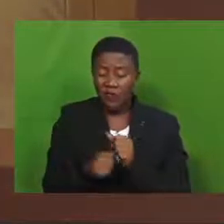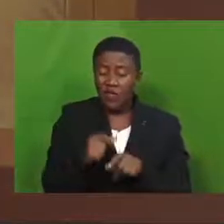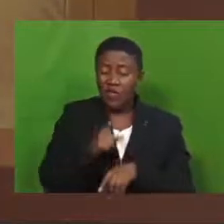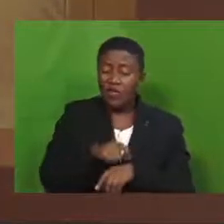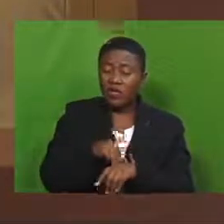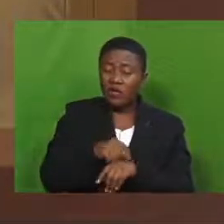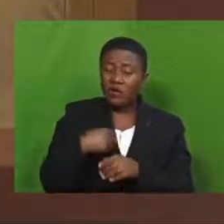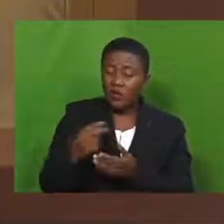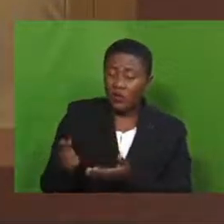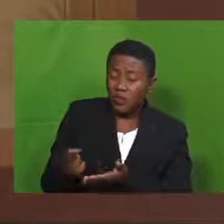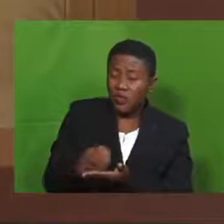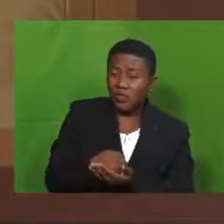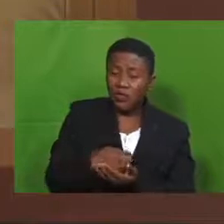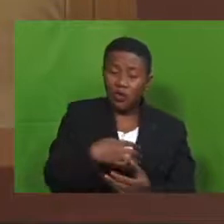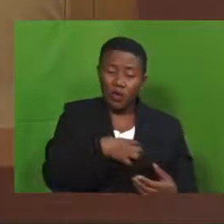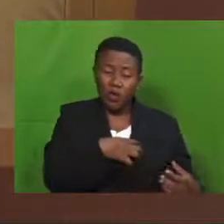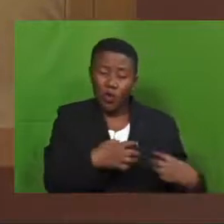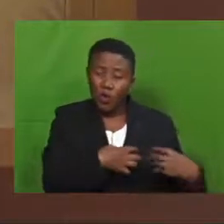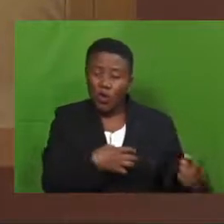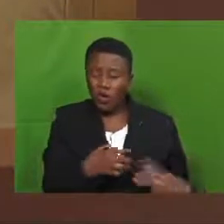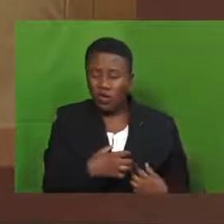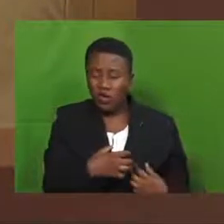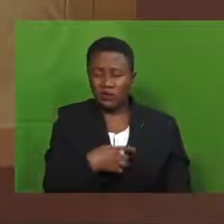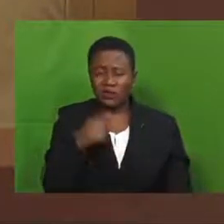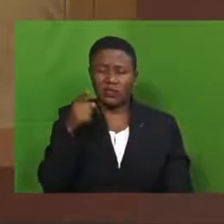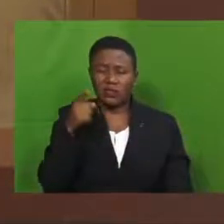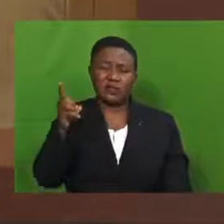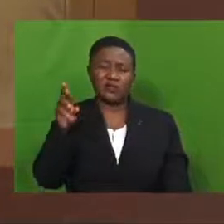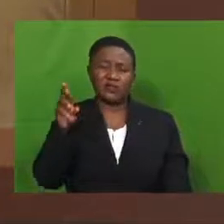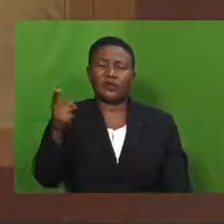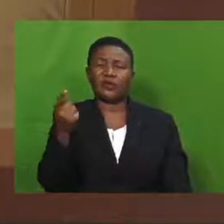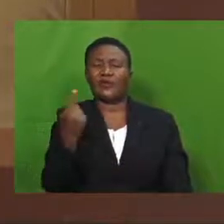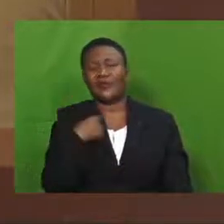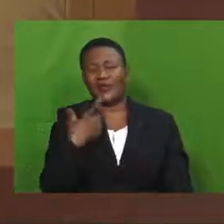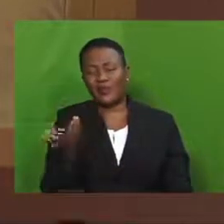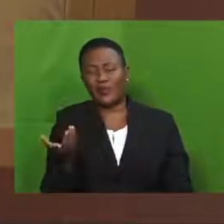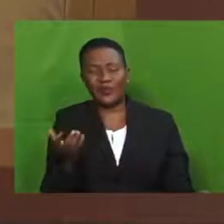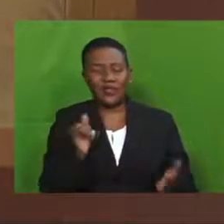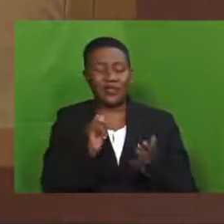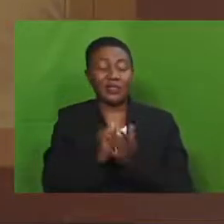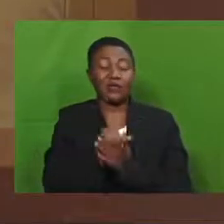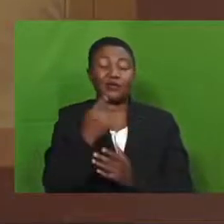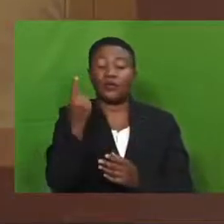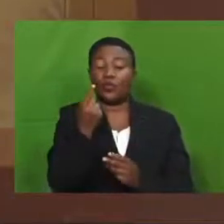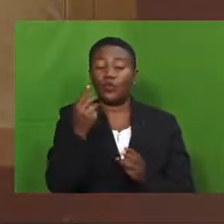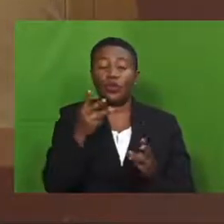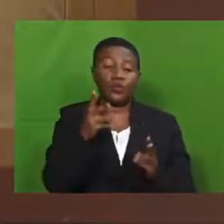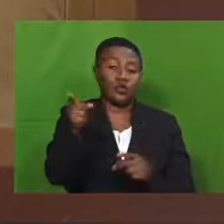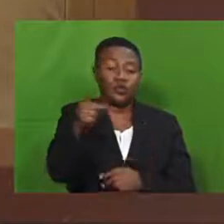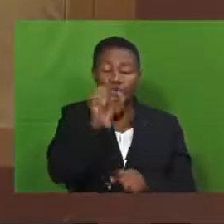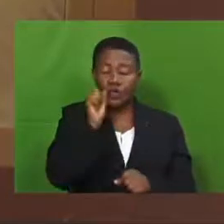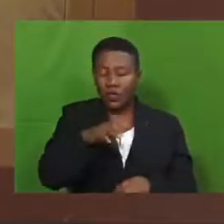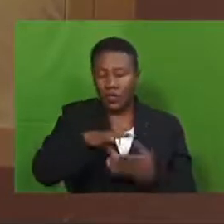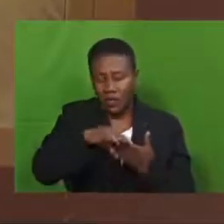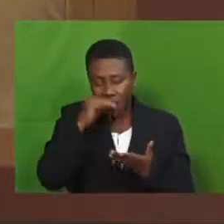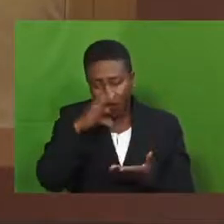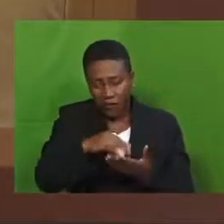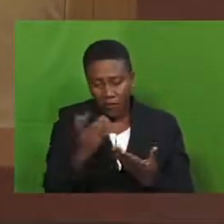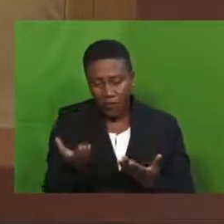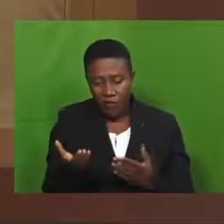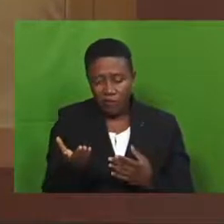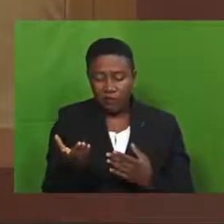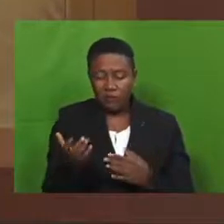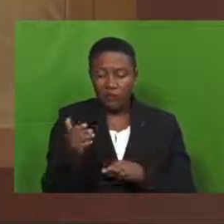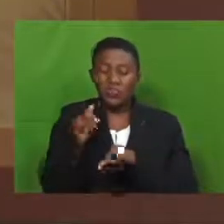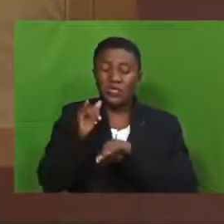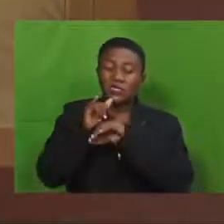and complained, he told us that that's the only way to learn. He sends you to a